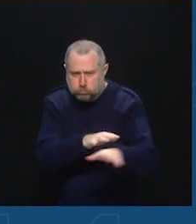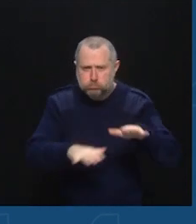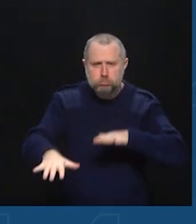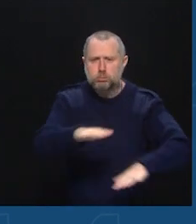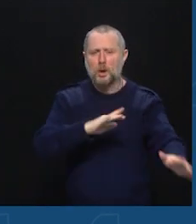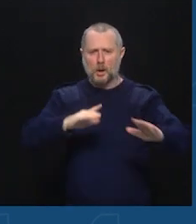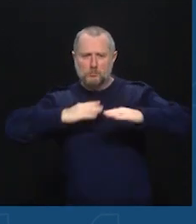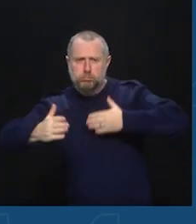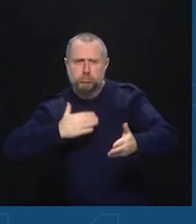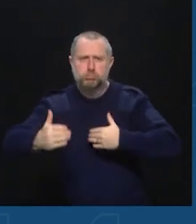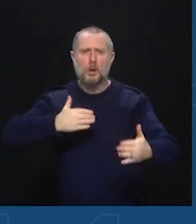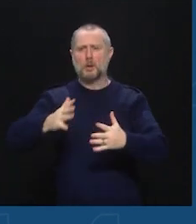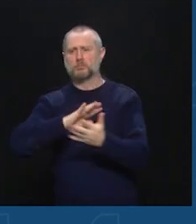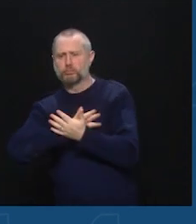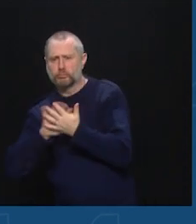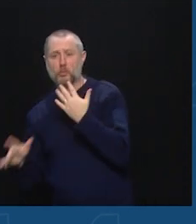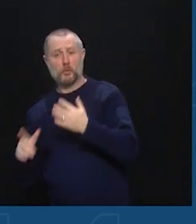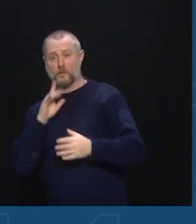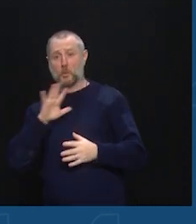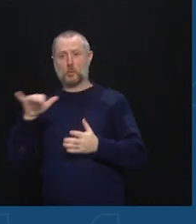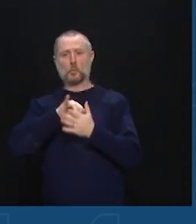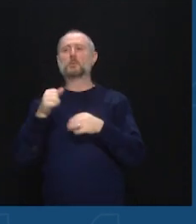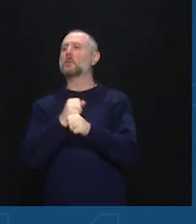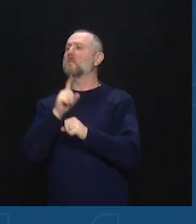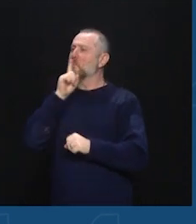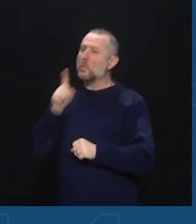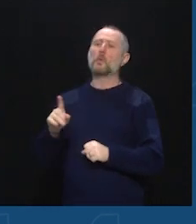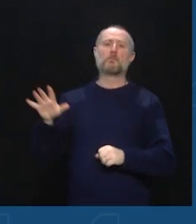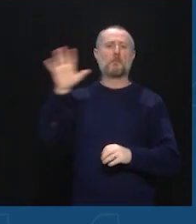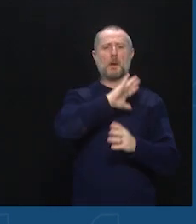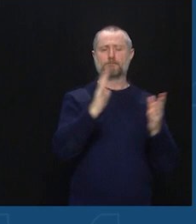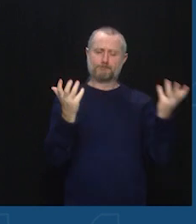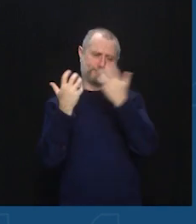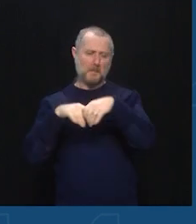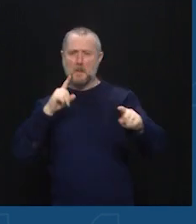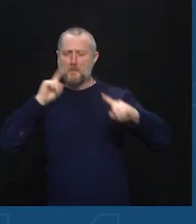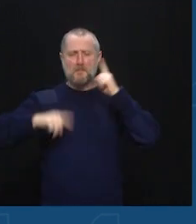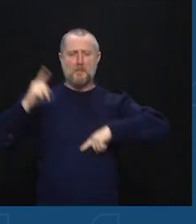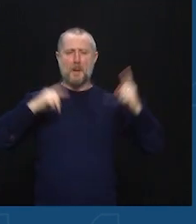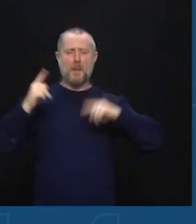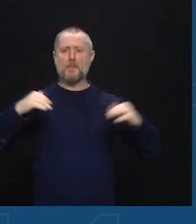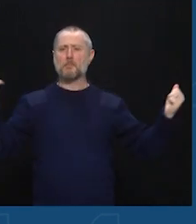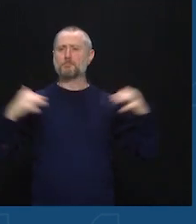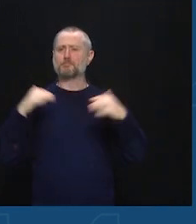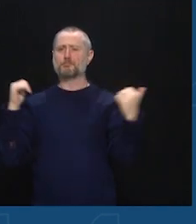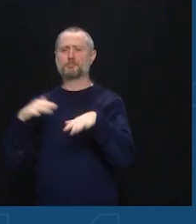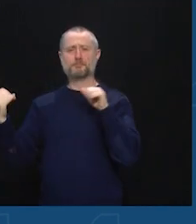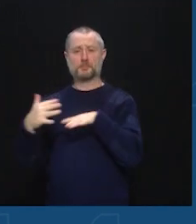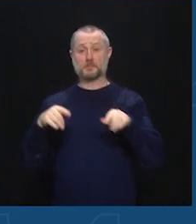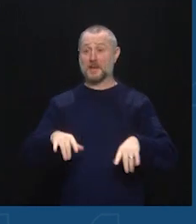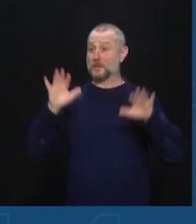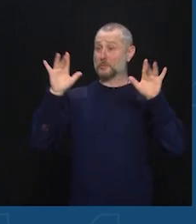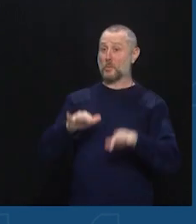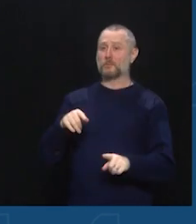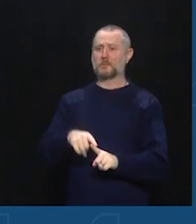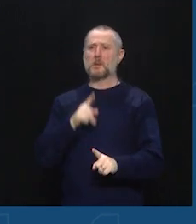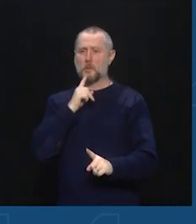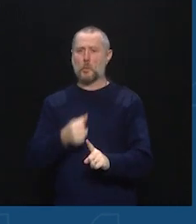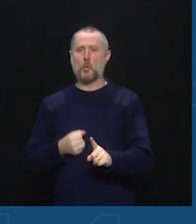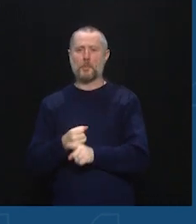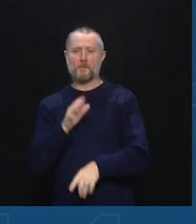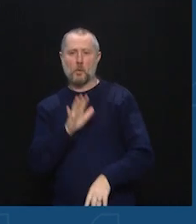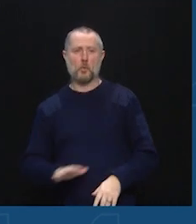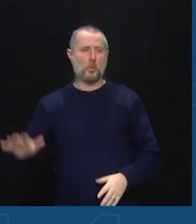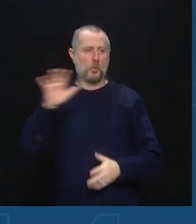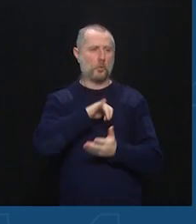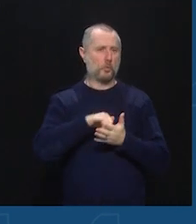in areas all across New York State, and certainly this storm is impacting a good portion of the state. I've personally